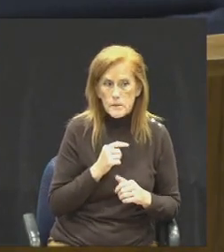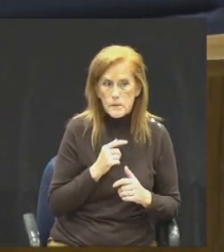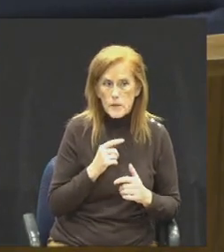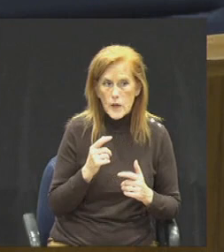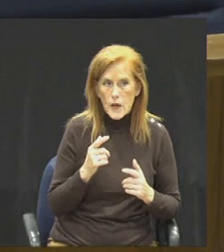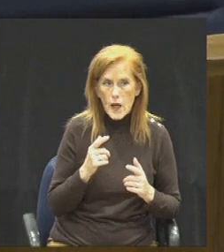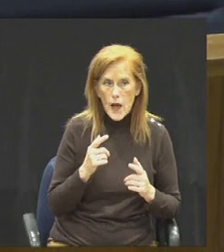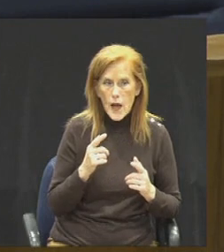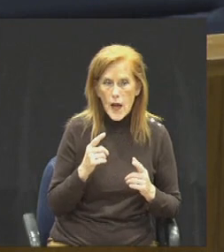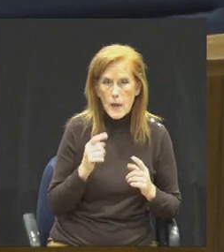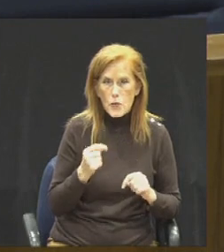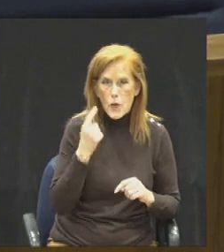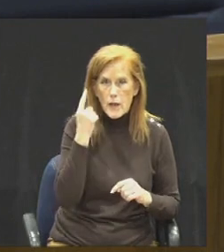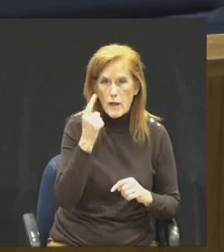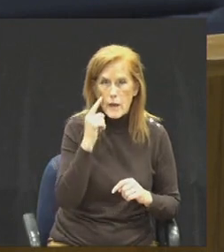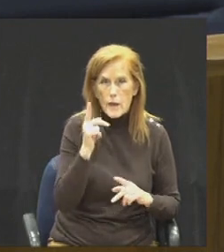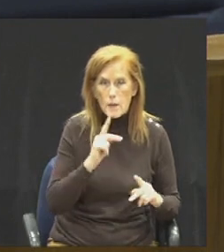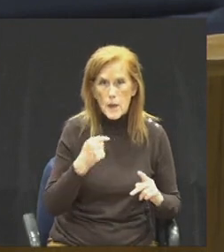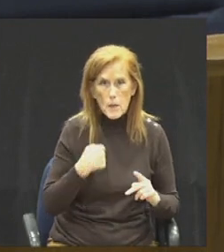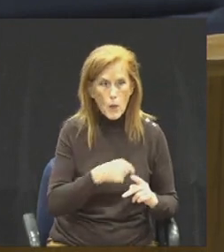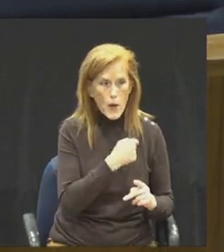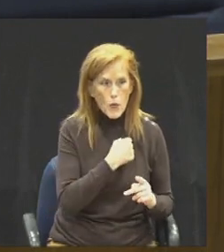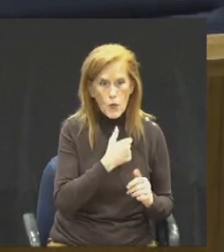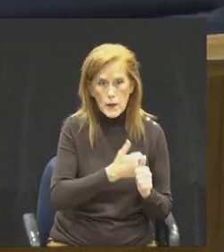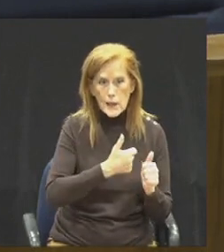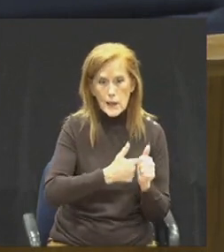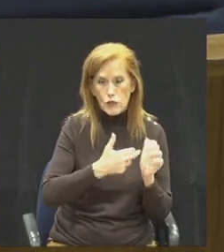network for that planning meeting and those different,